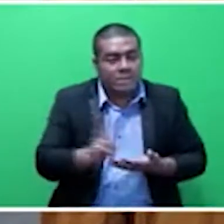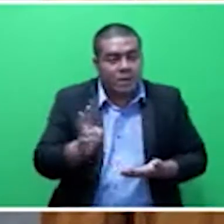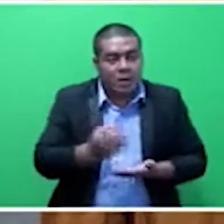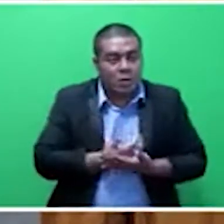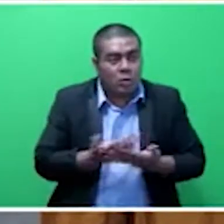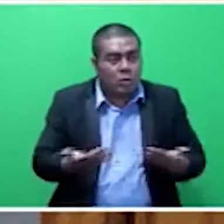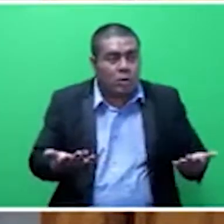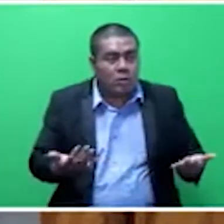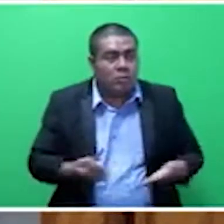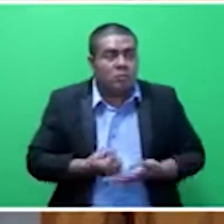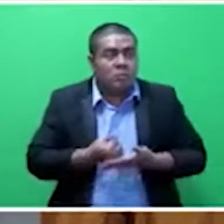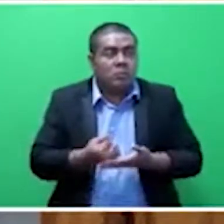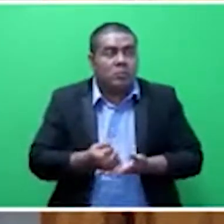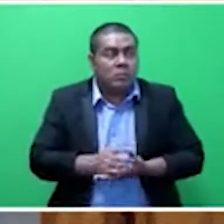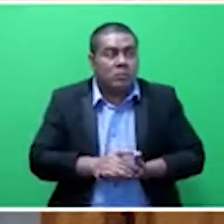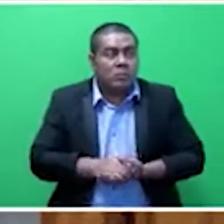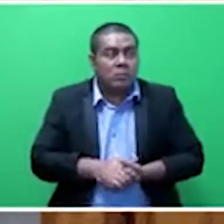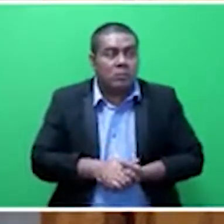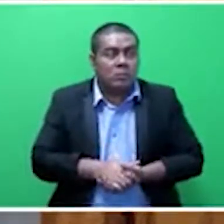happened now?